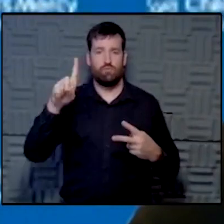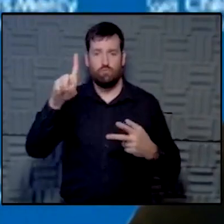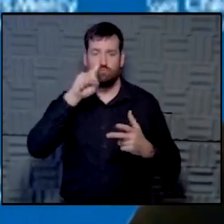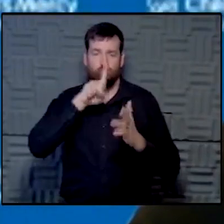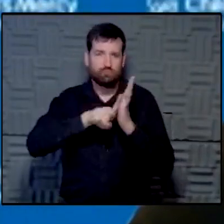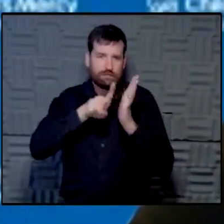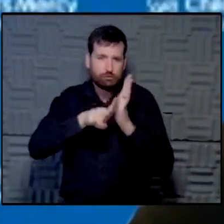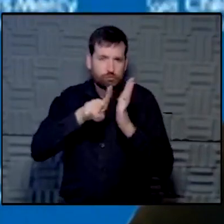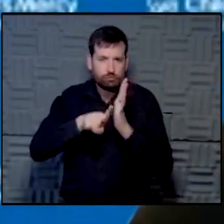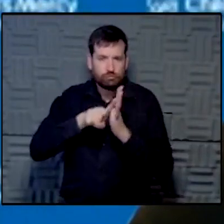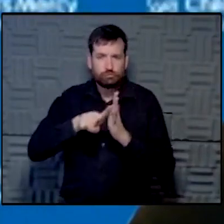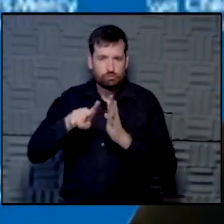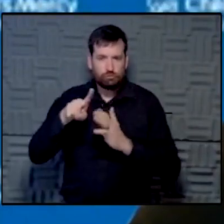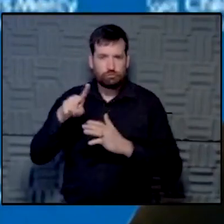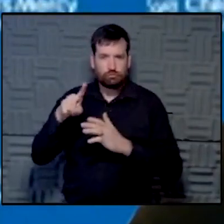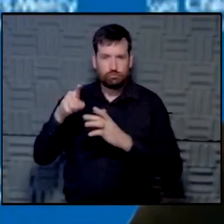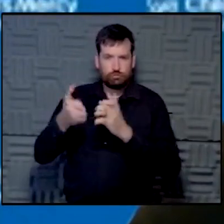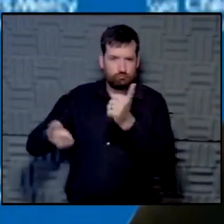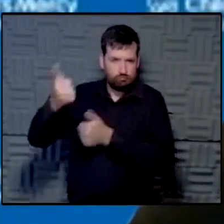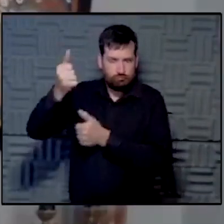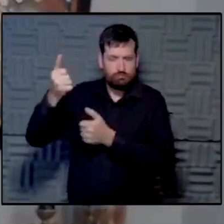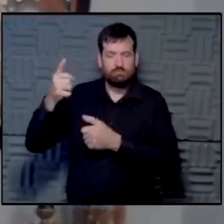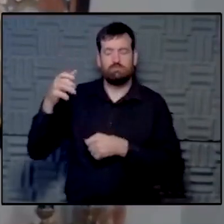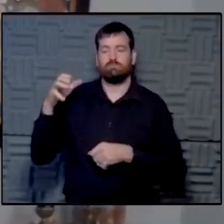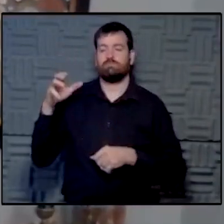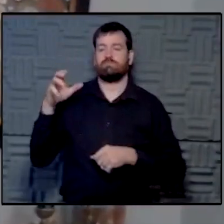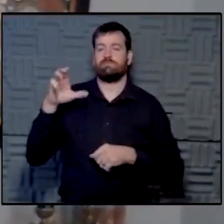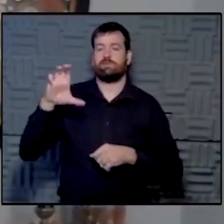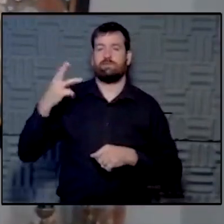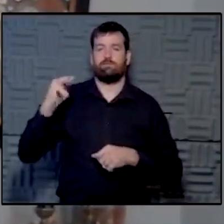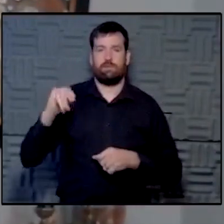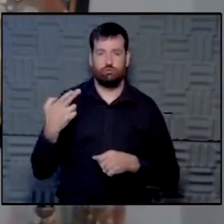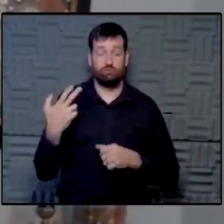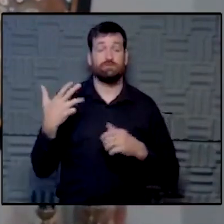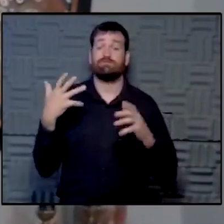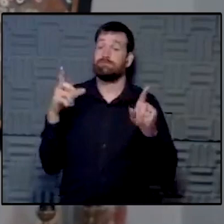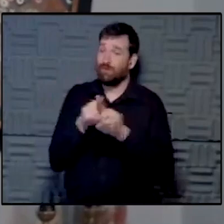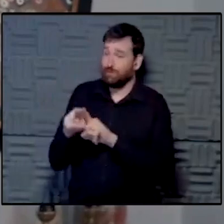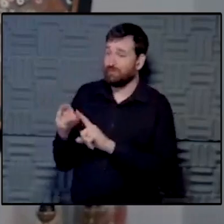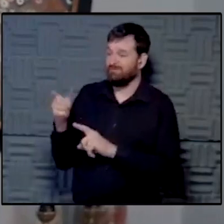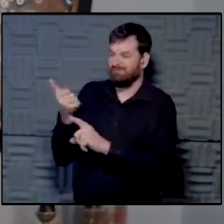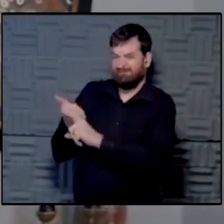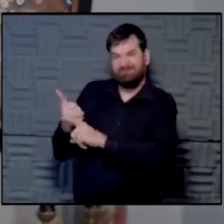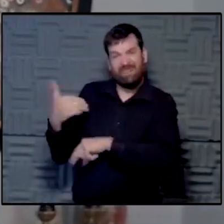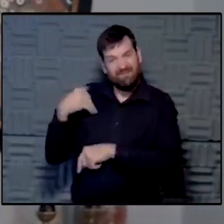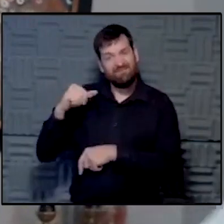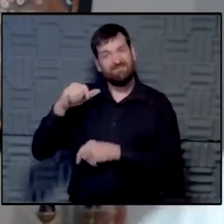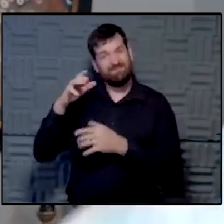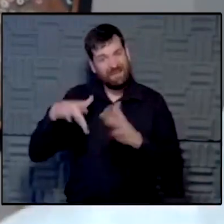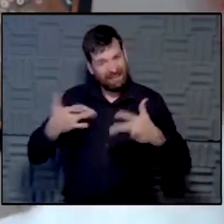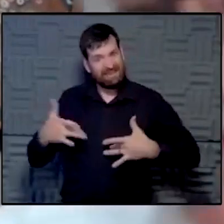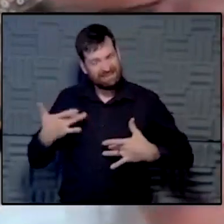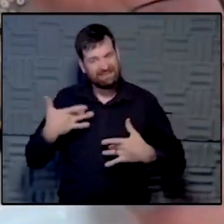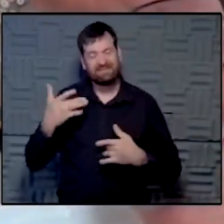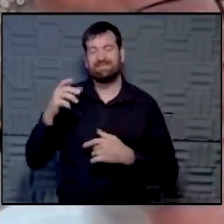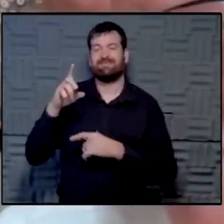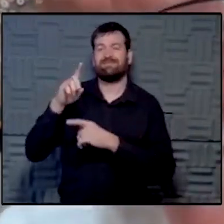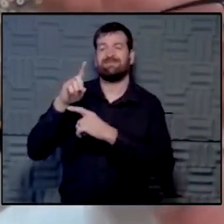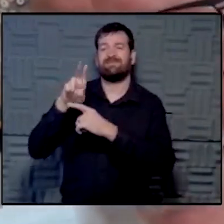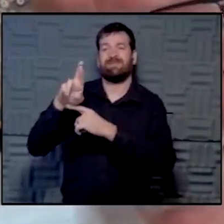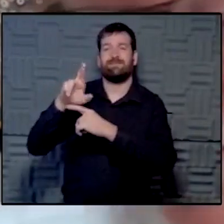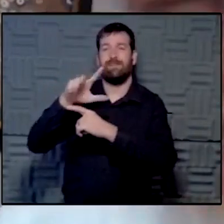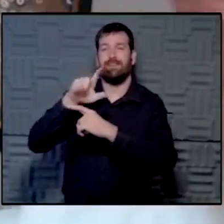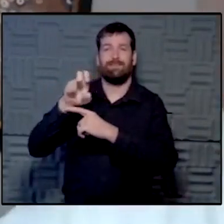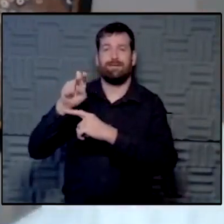at Children's Mercy, and our good friend, who has feelings, I'm told, Dr. Lee Norman, is back today.